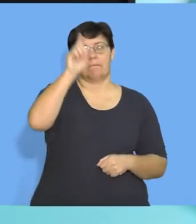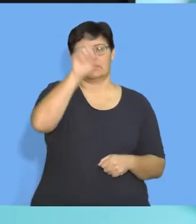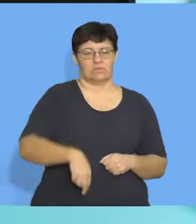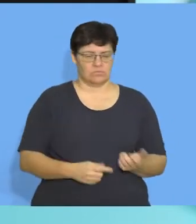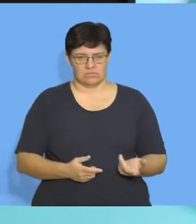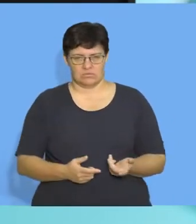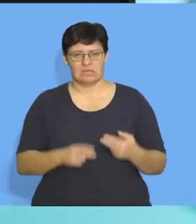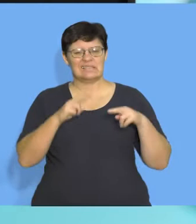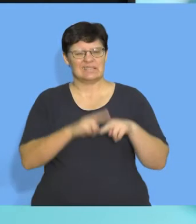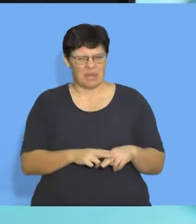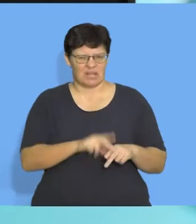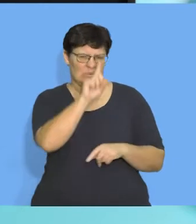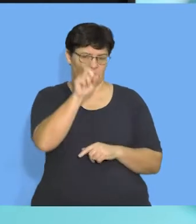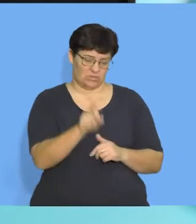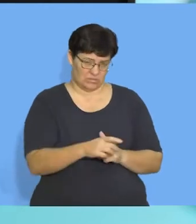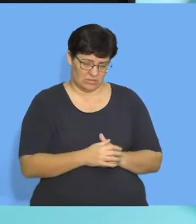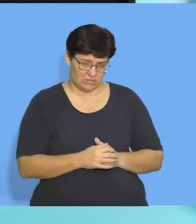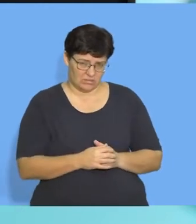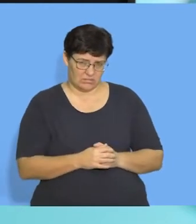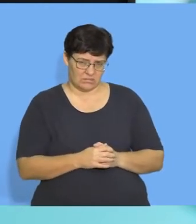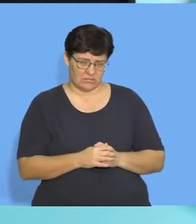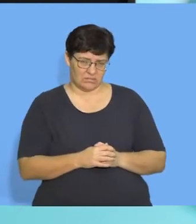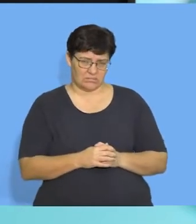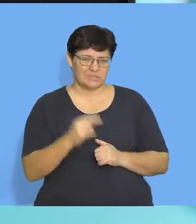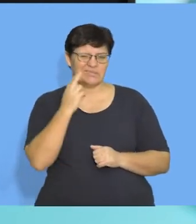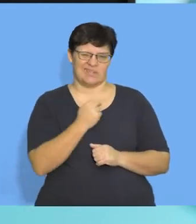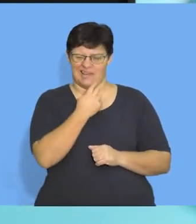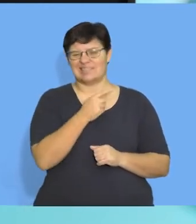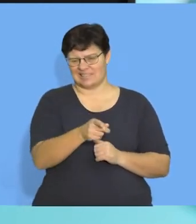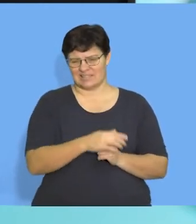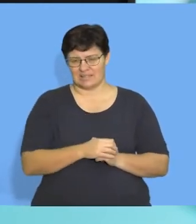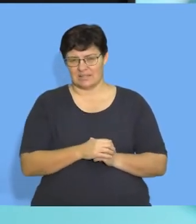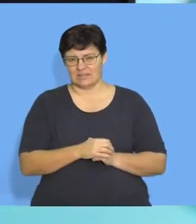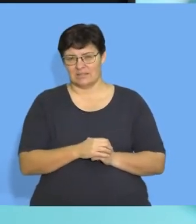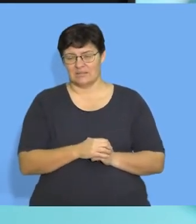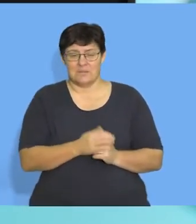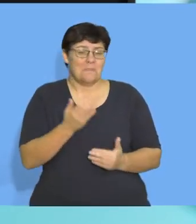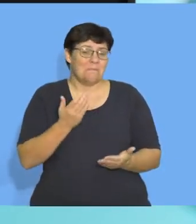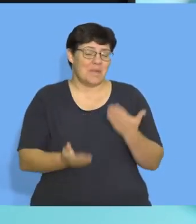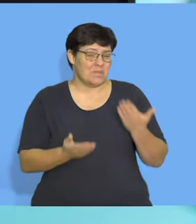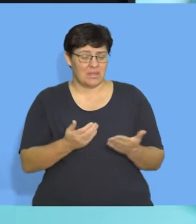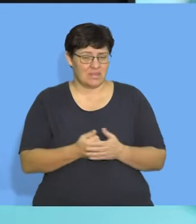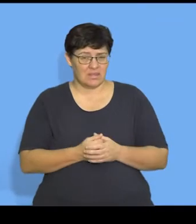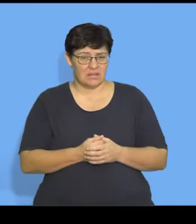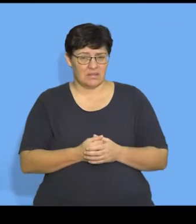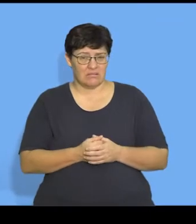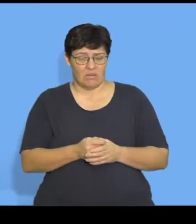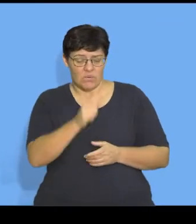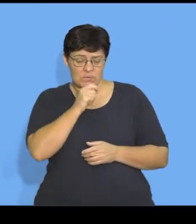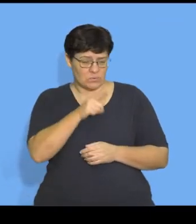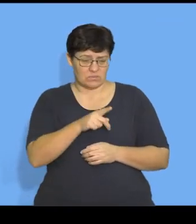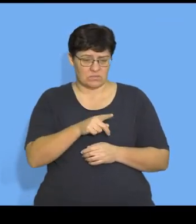the question we're asking. But those are nice. But what happens when we don't use those? Because